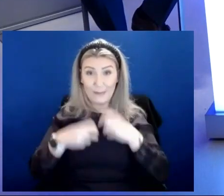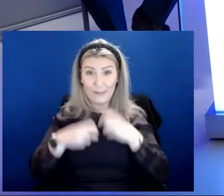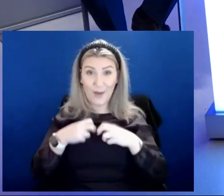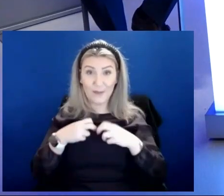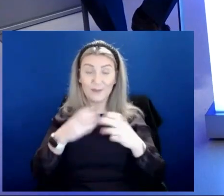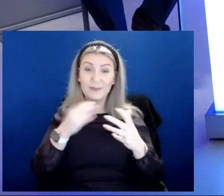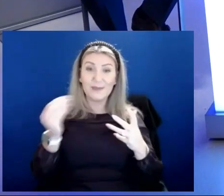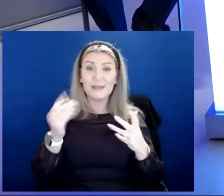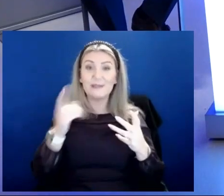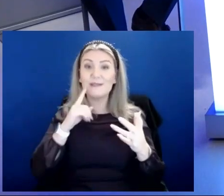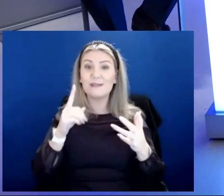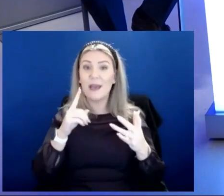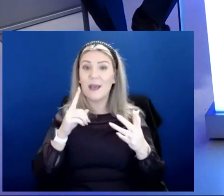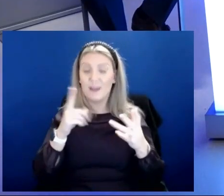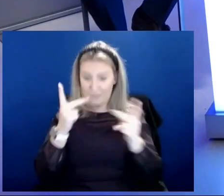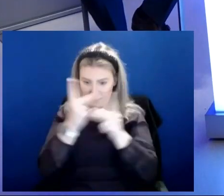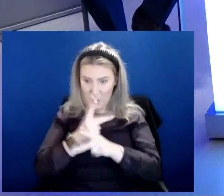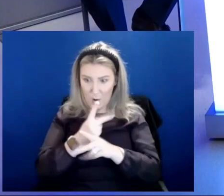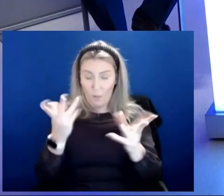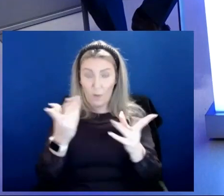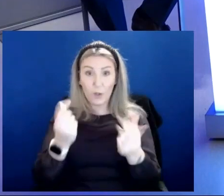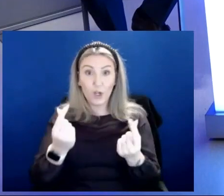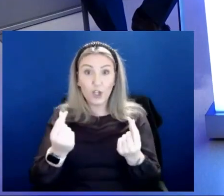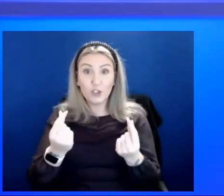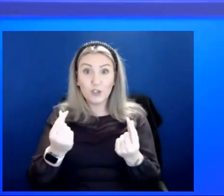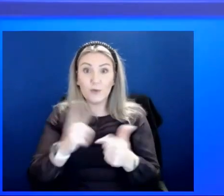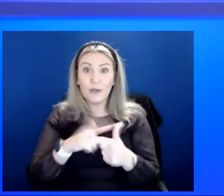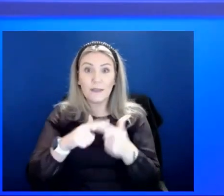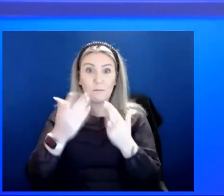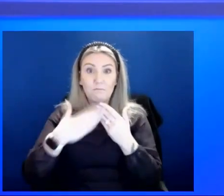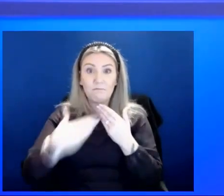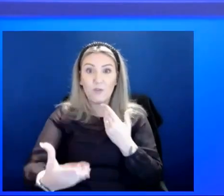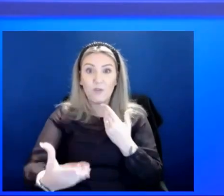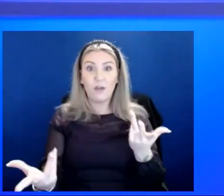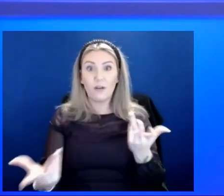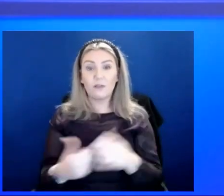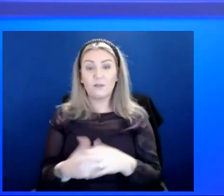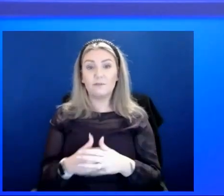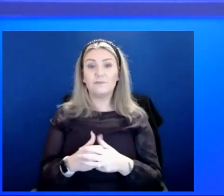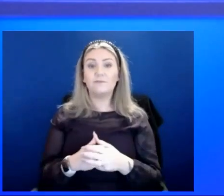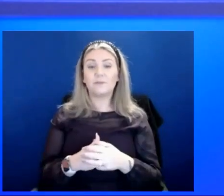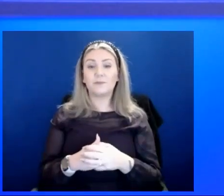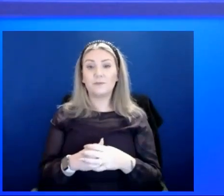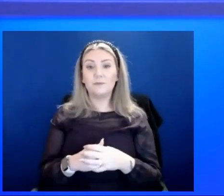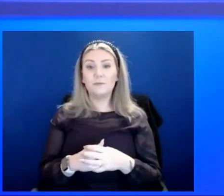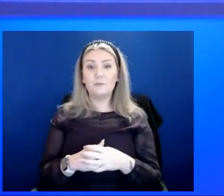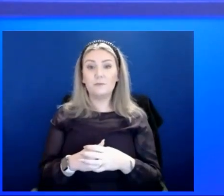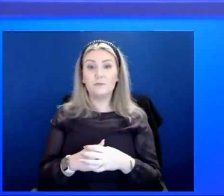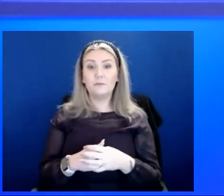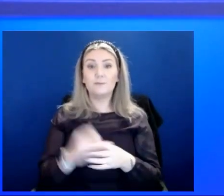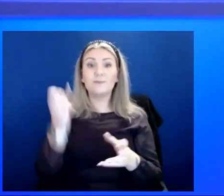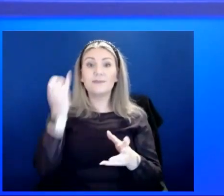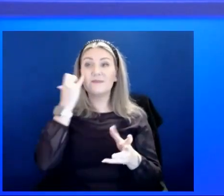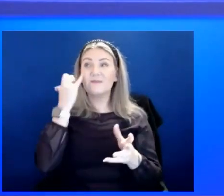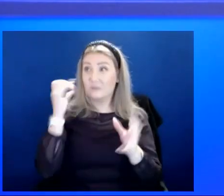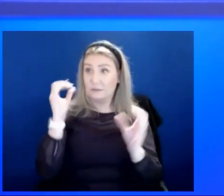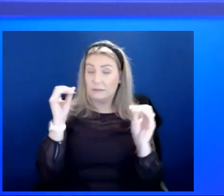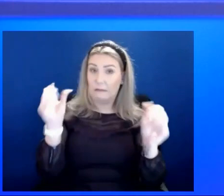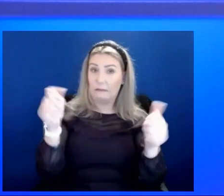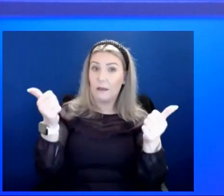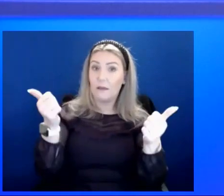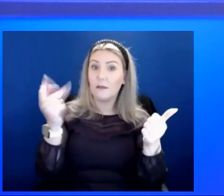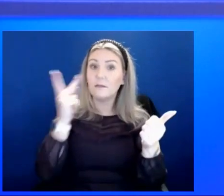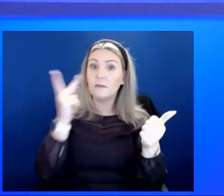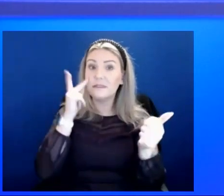where they belong and move on? I think that if nothing else, seeing these